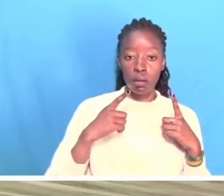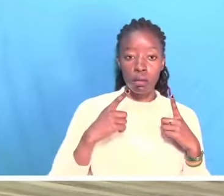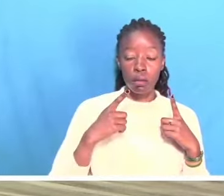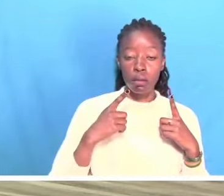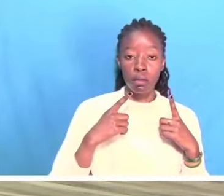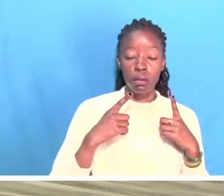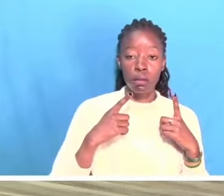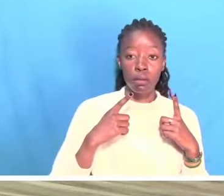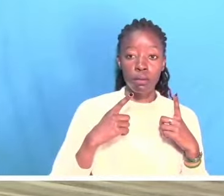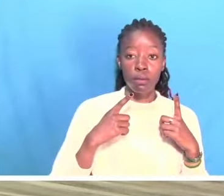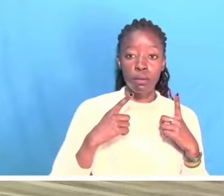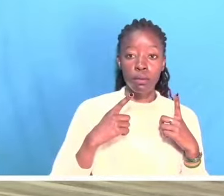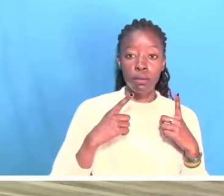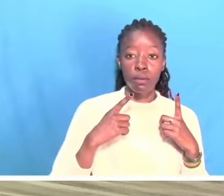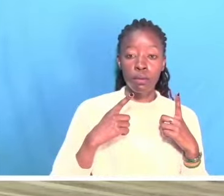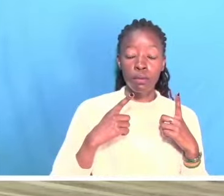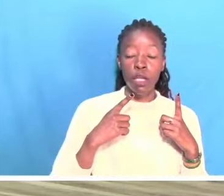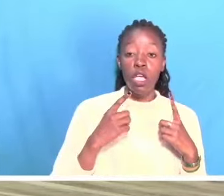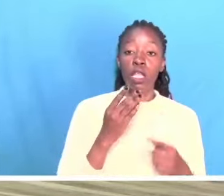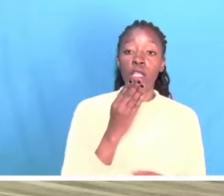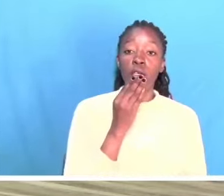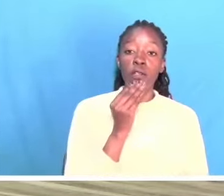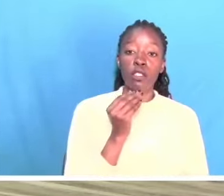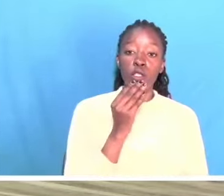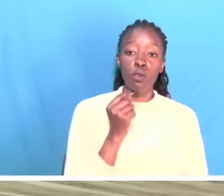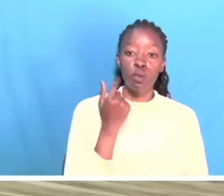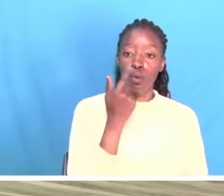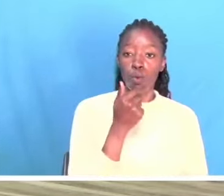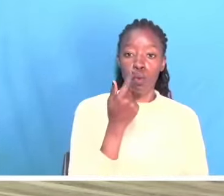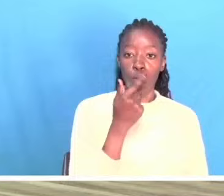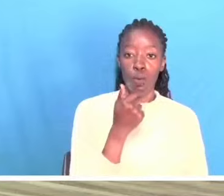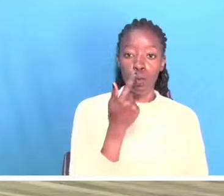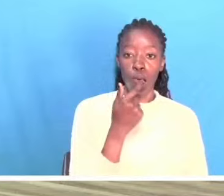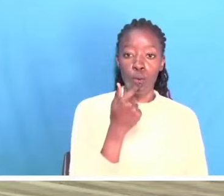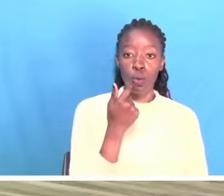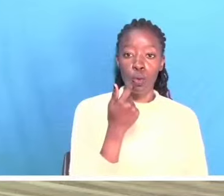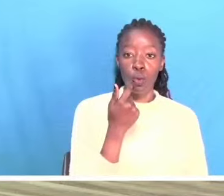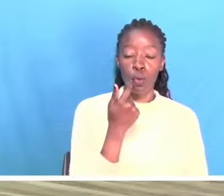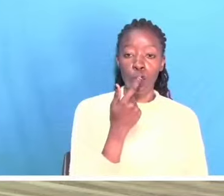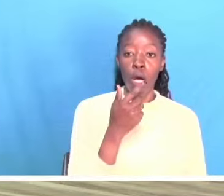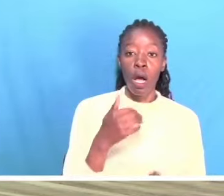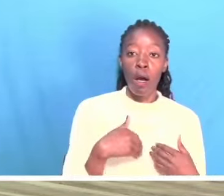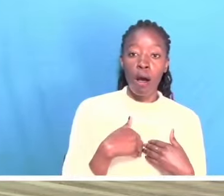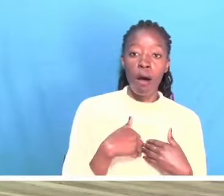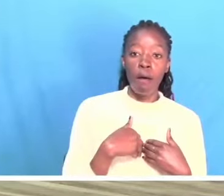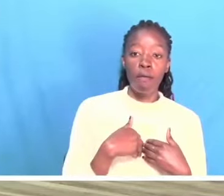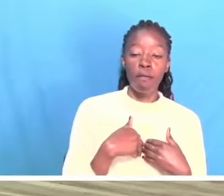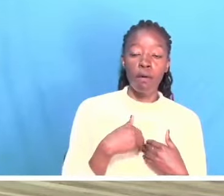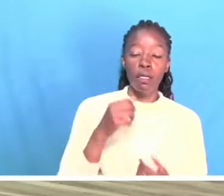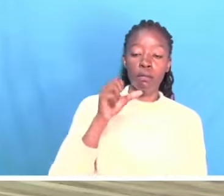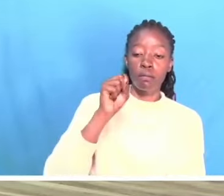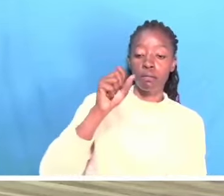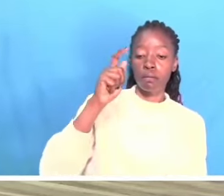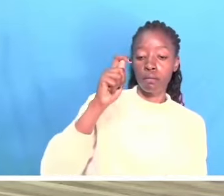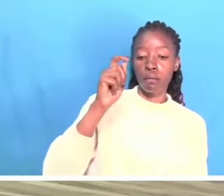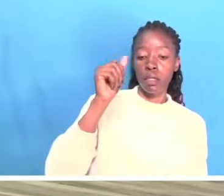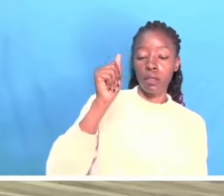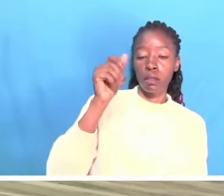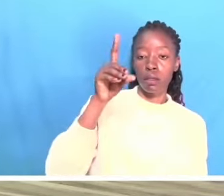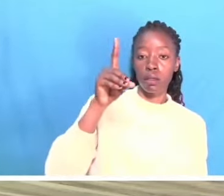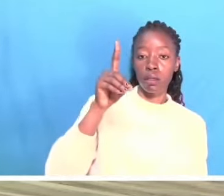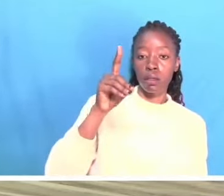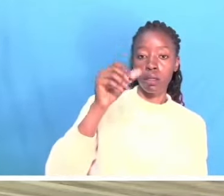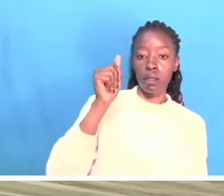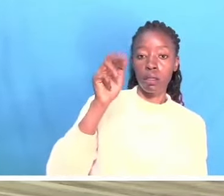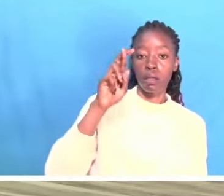you. The Jew who had immeasurably better set of standards in the law of Moses. Brothers